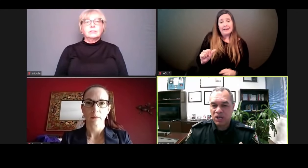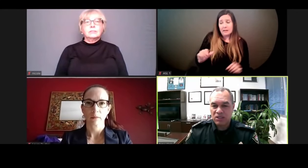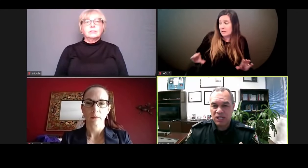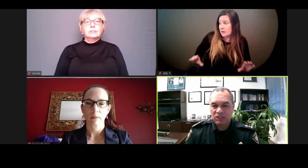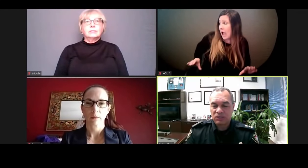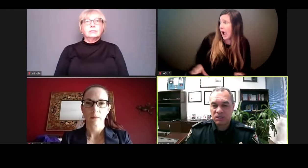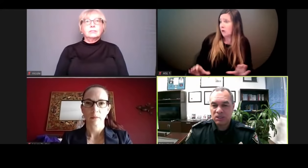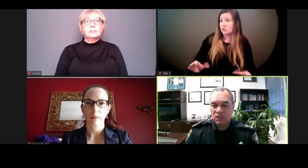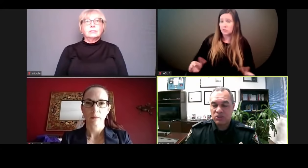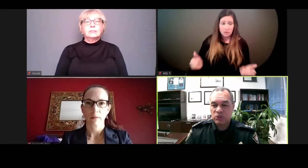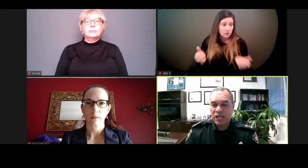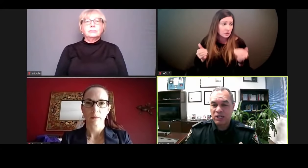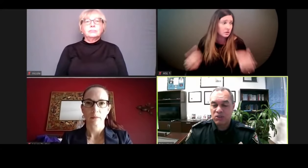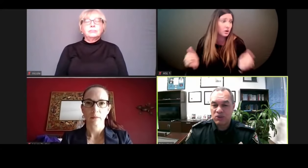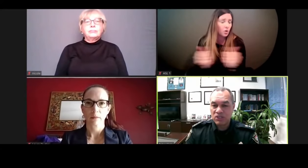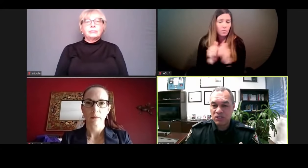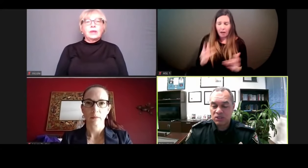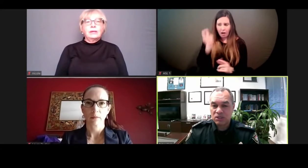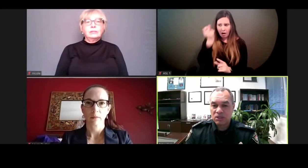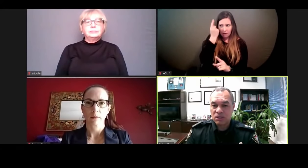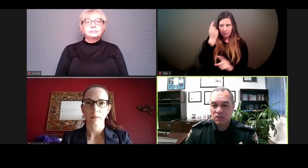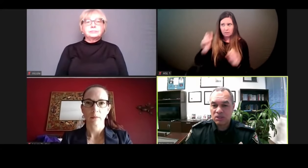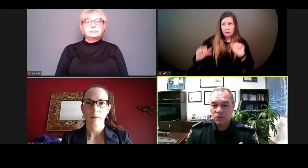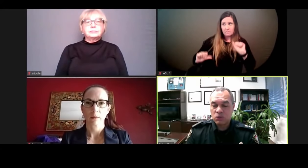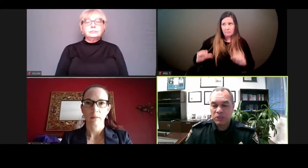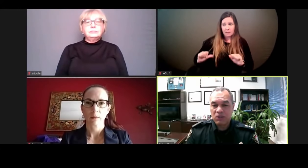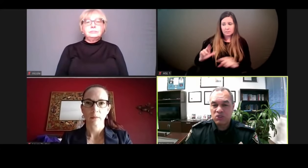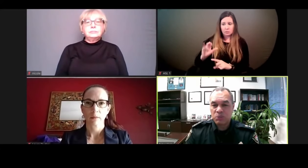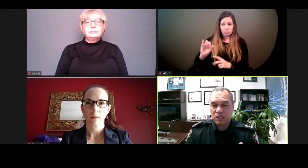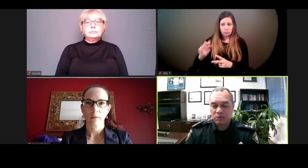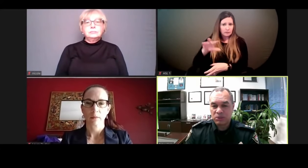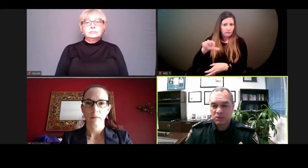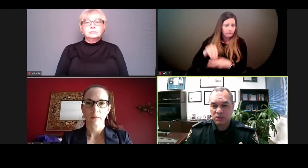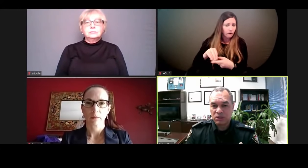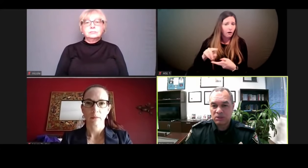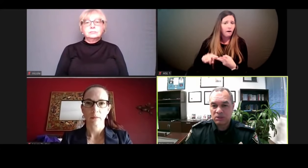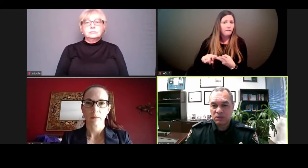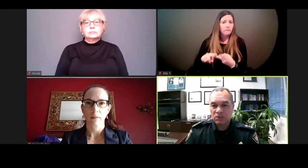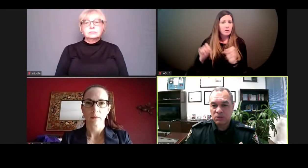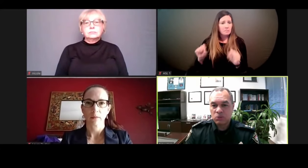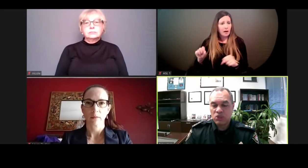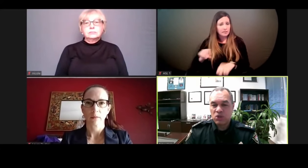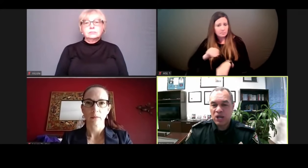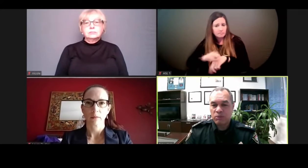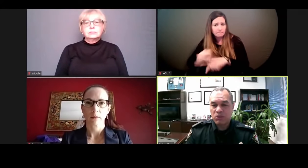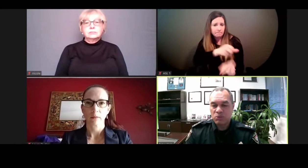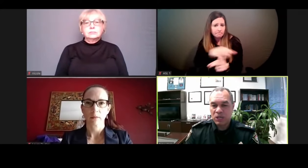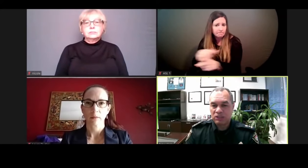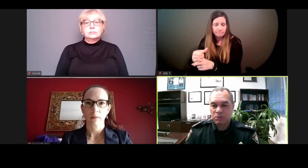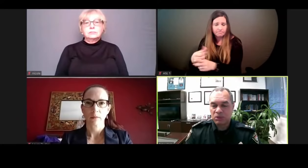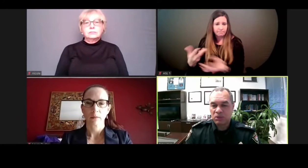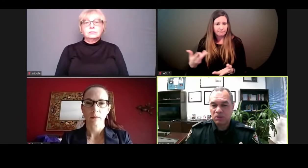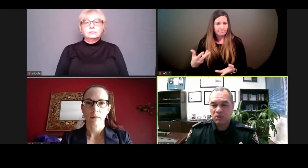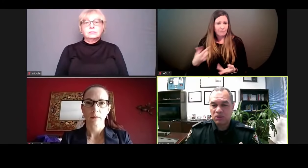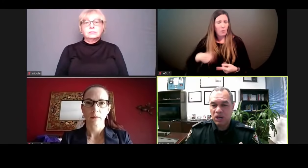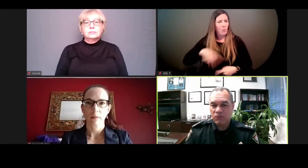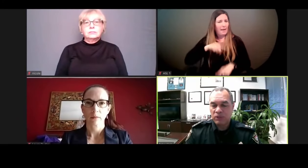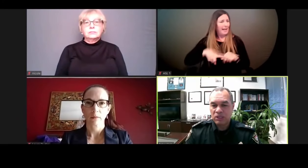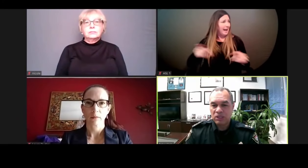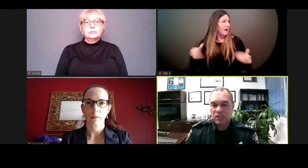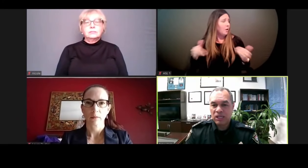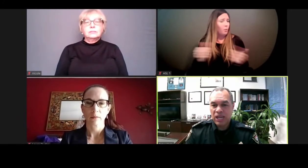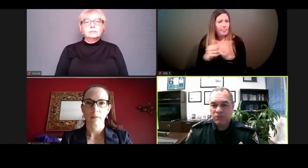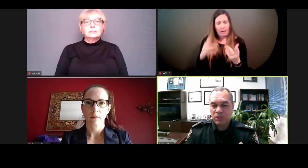the context, the totality of the risk, would be irresponsible. We're trying to be responsible,